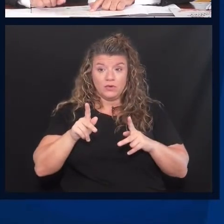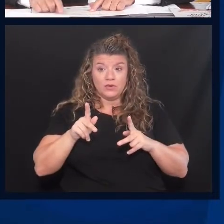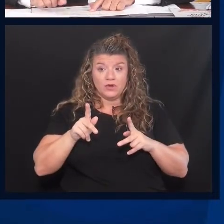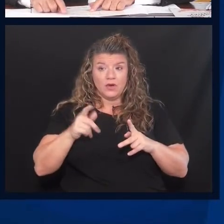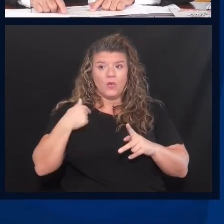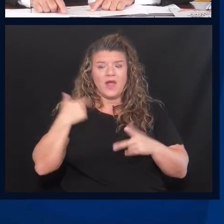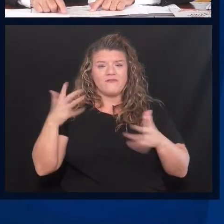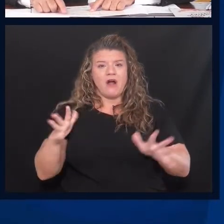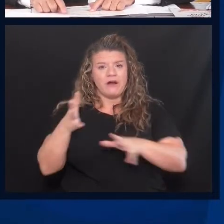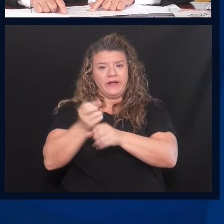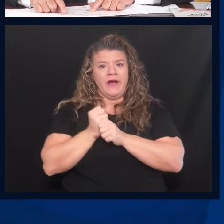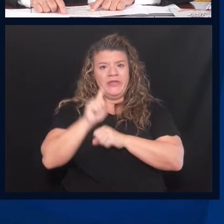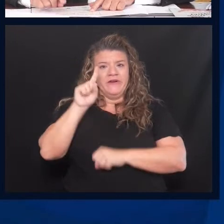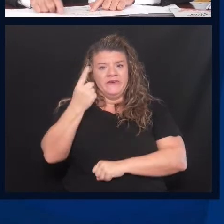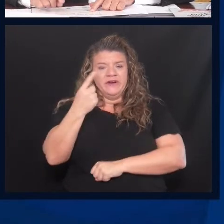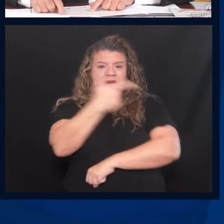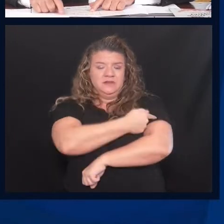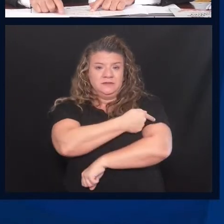a first shot,